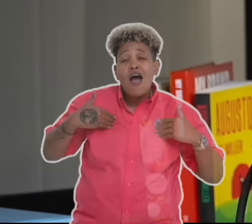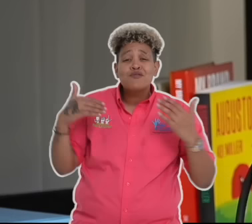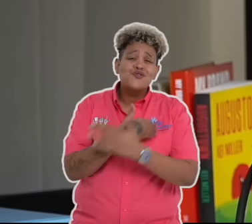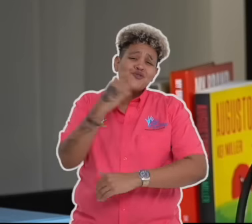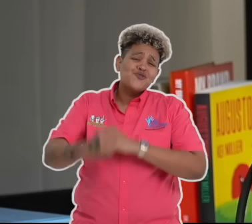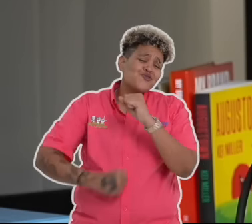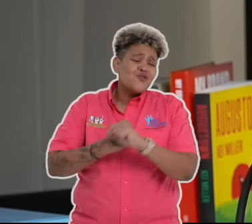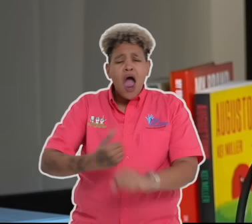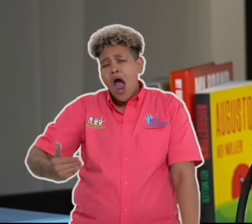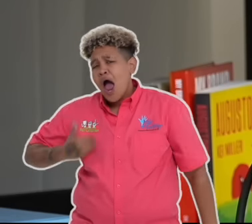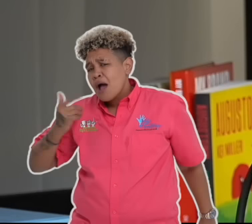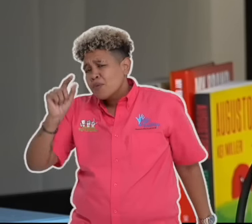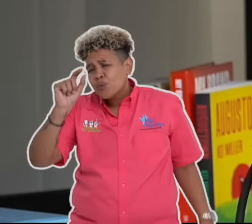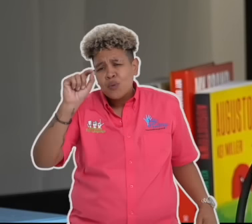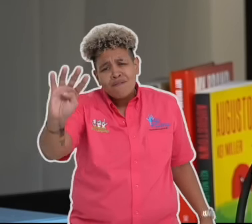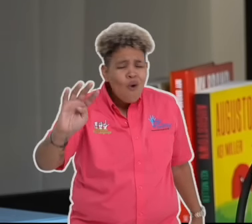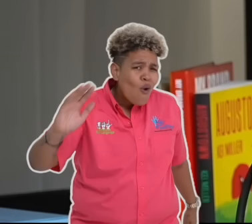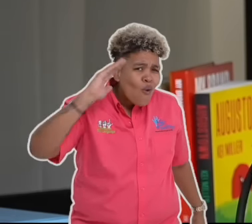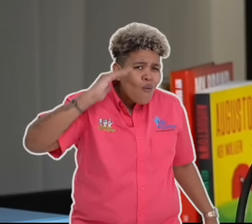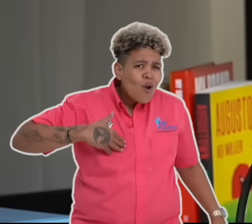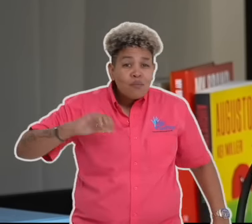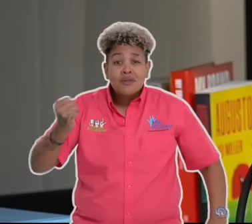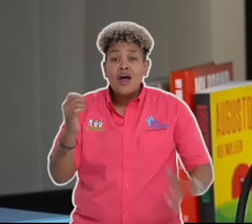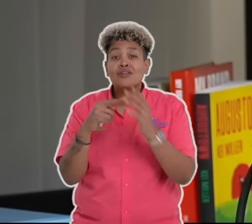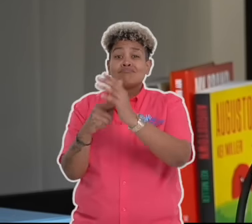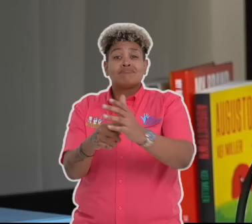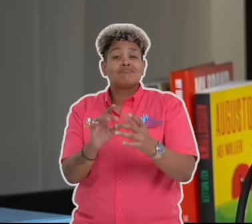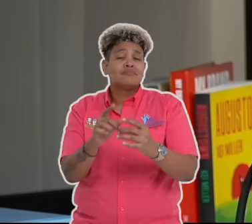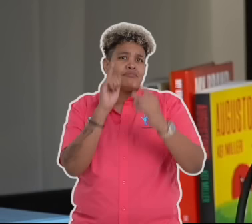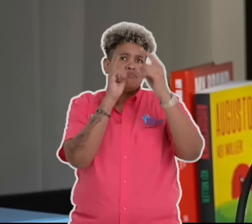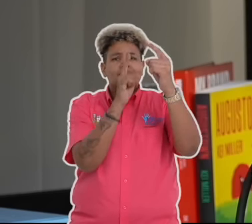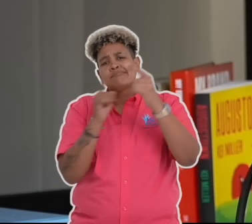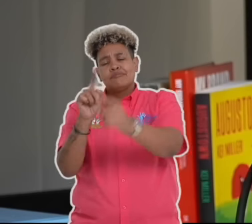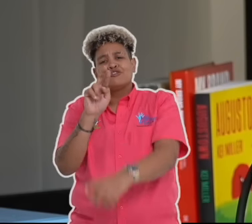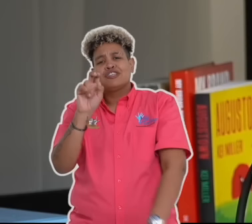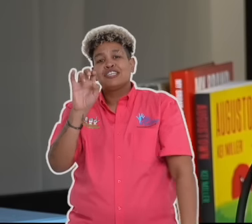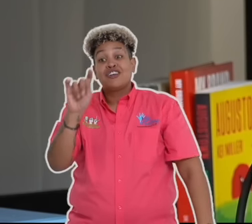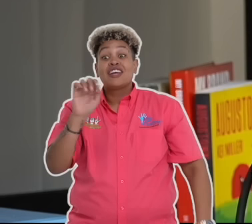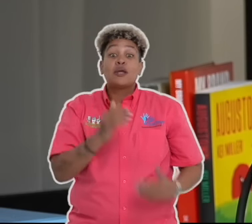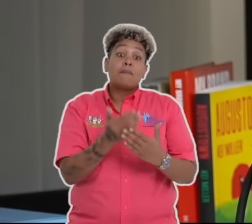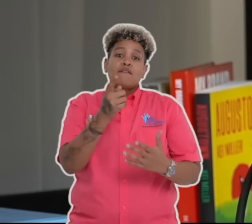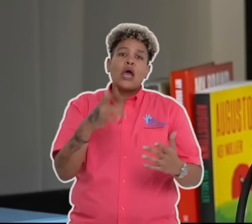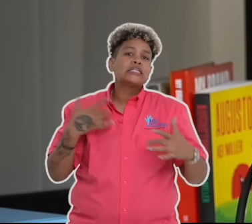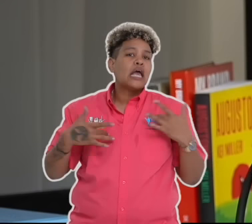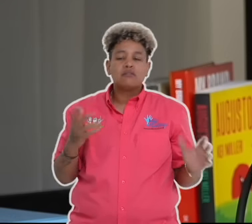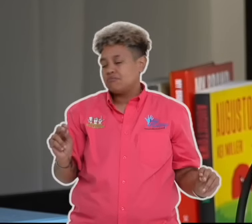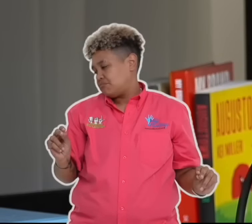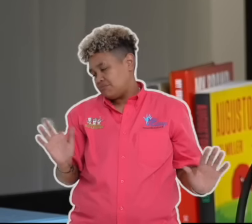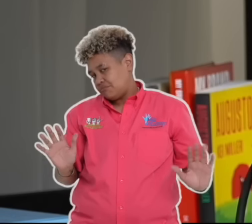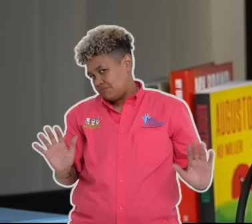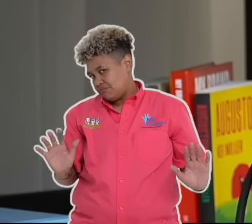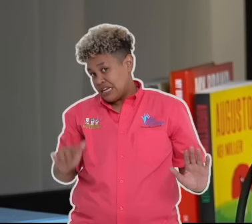Hi everyone, happy new year, happy 2024. Welcome to another episode of Redirection with Terri-Karelle. And before you